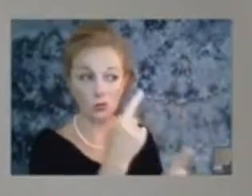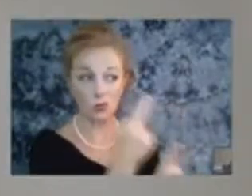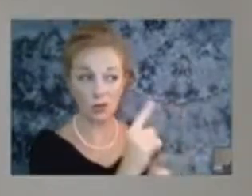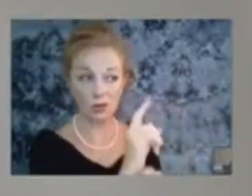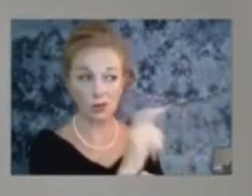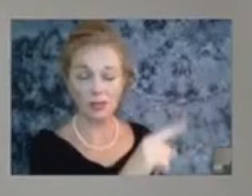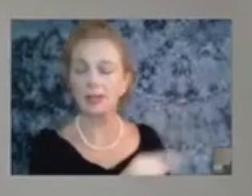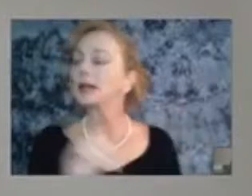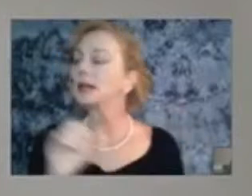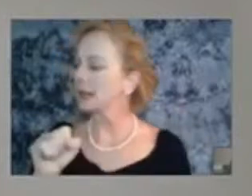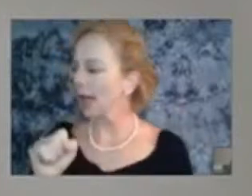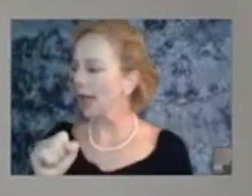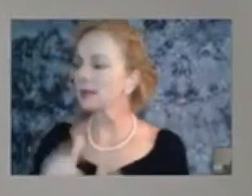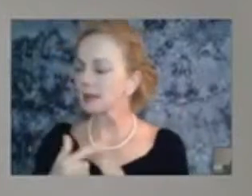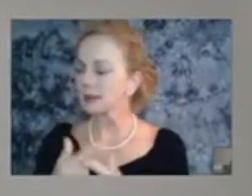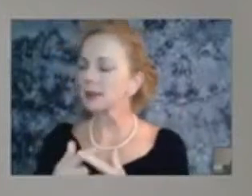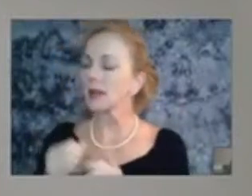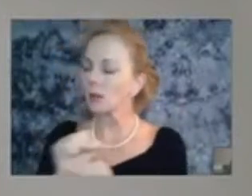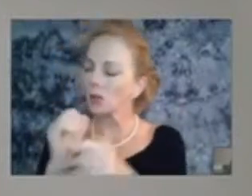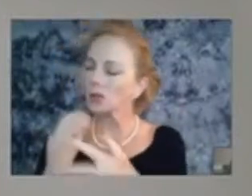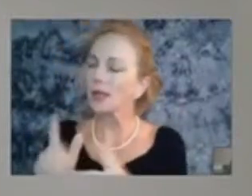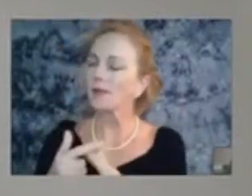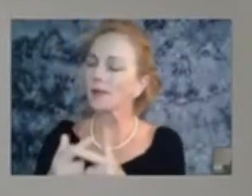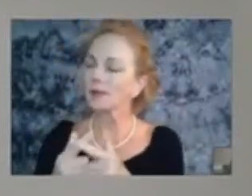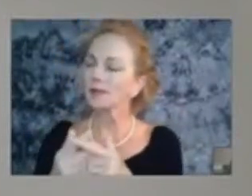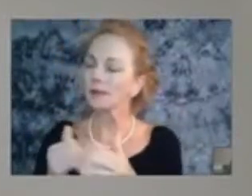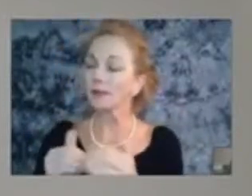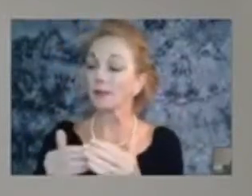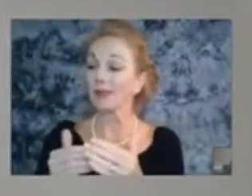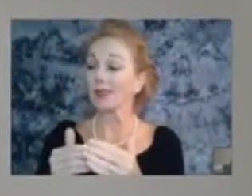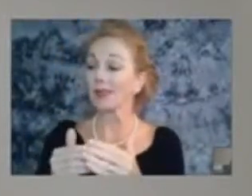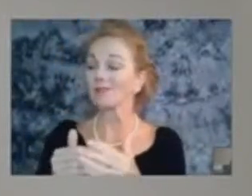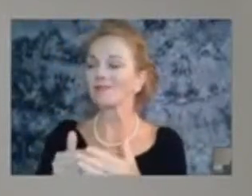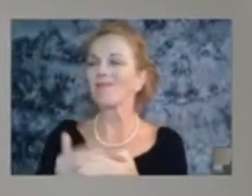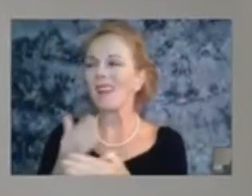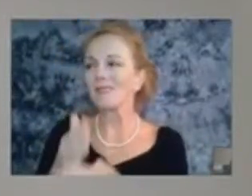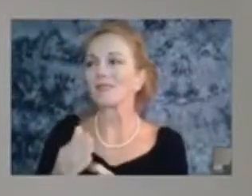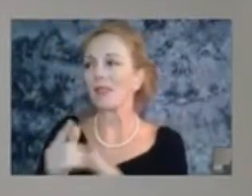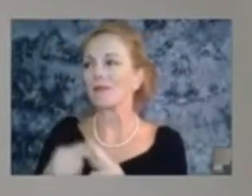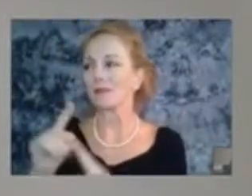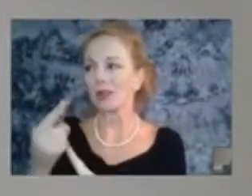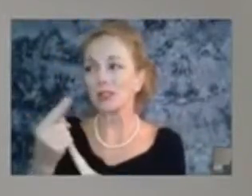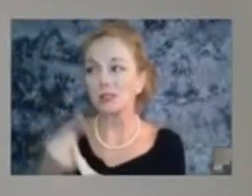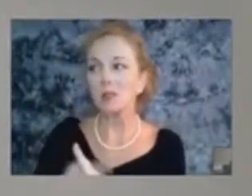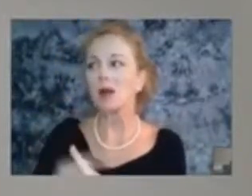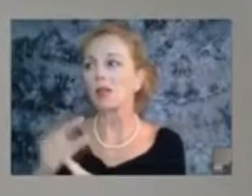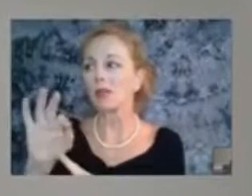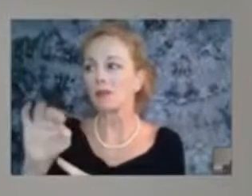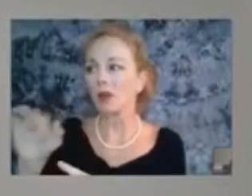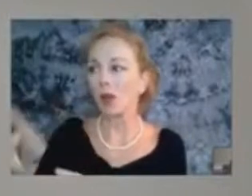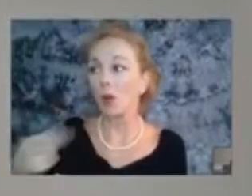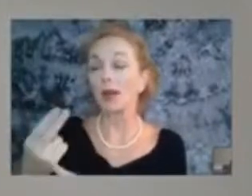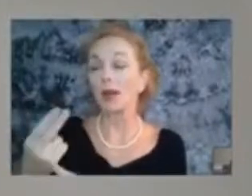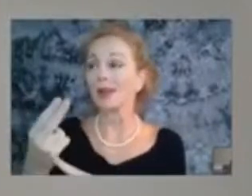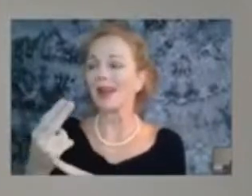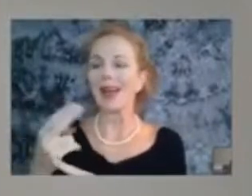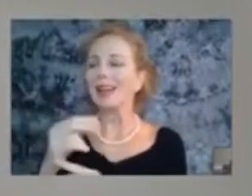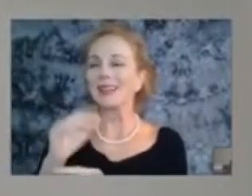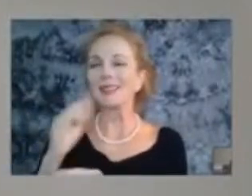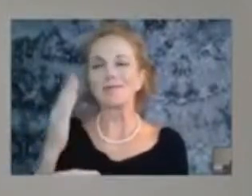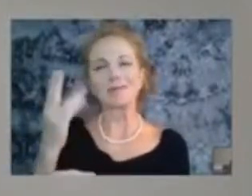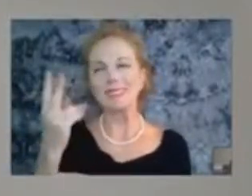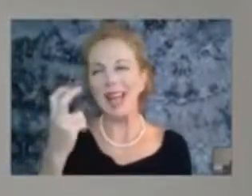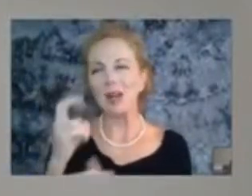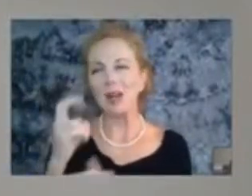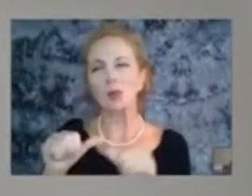month of furlough. So the good news is we don't anticipate that even if we had to go to furloughing, that we would have to do that for any extended period of time, but